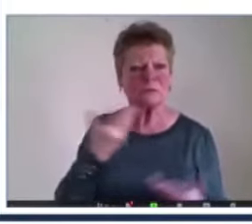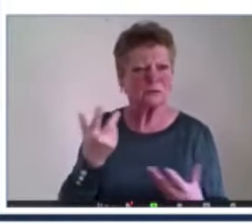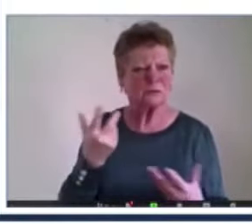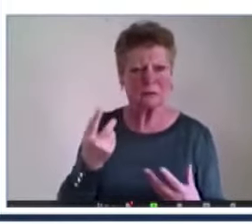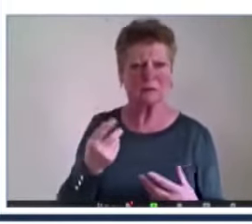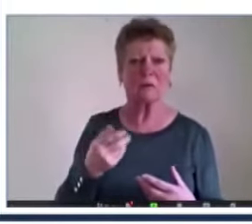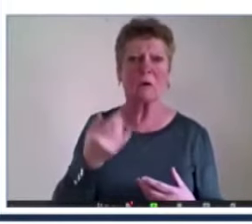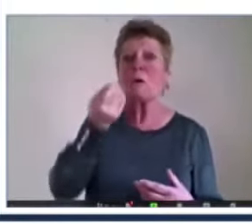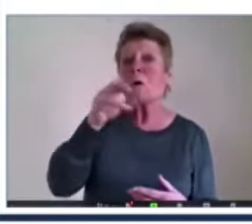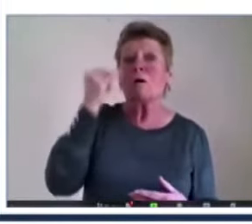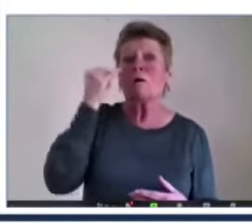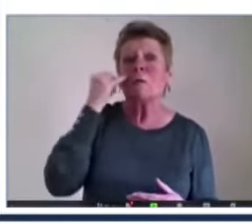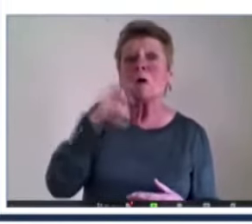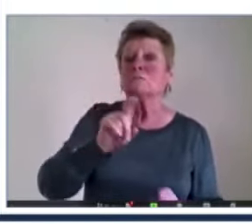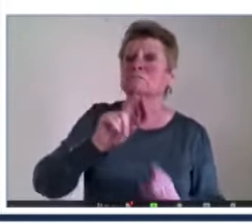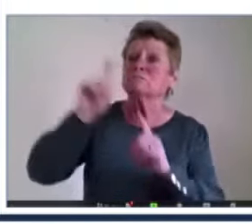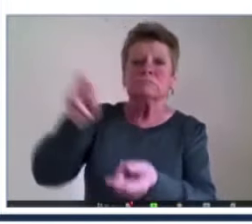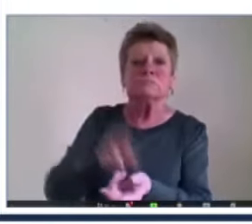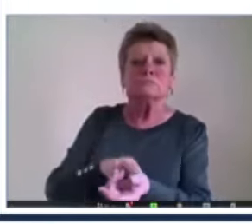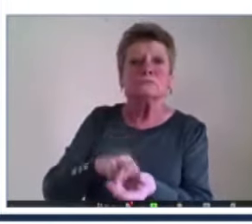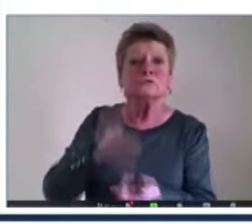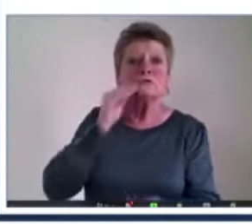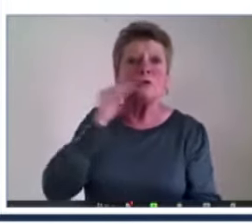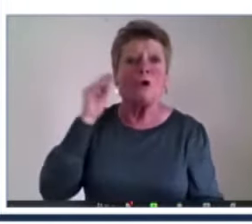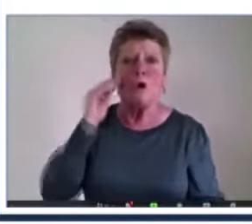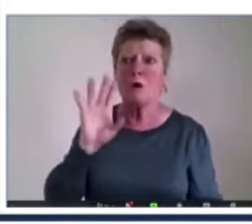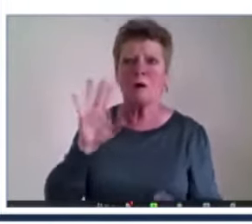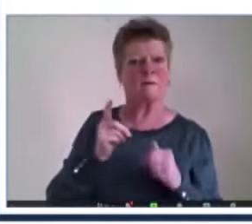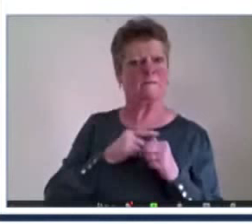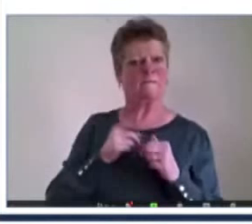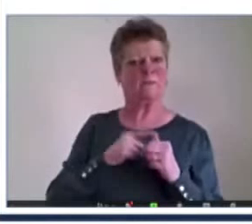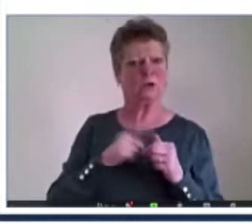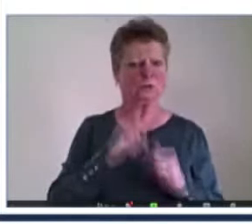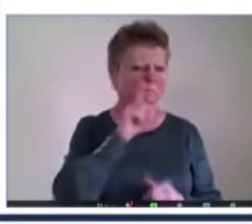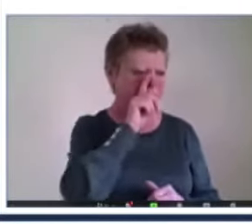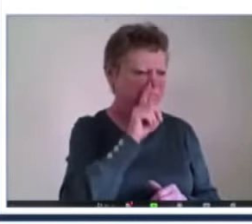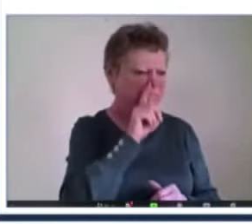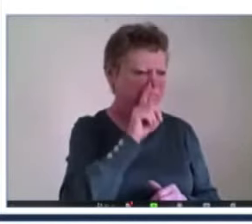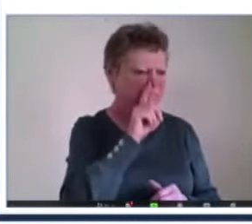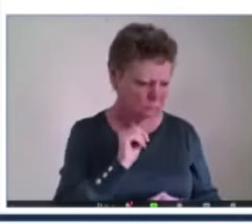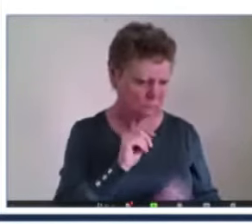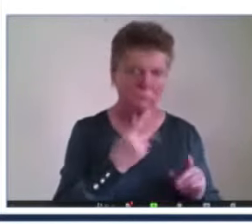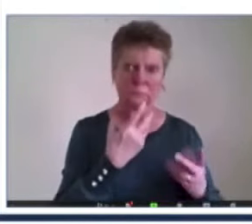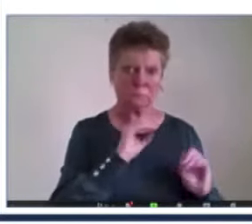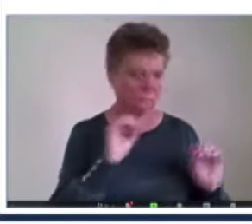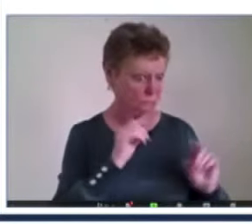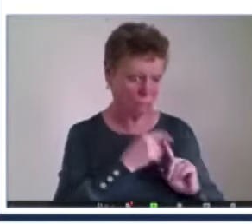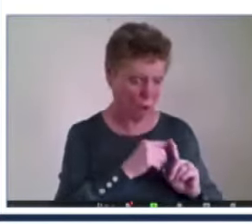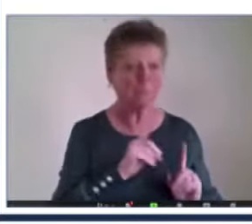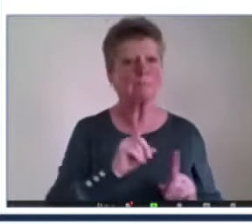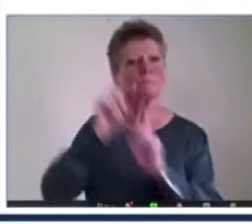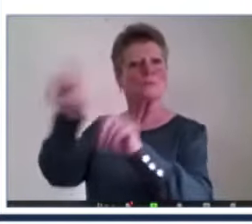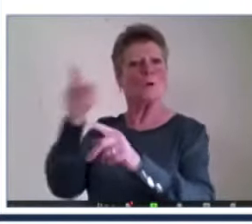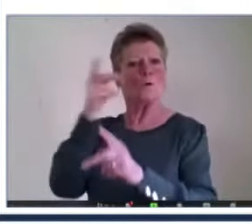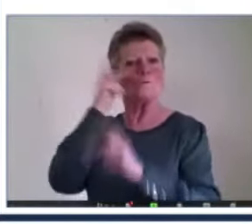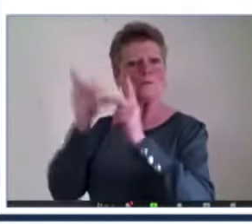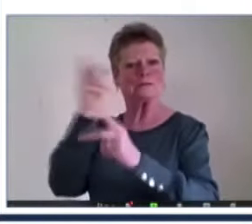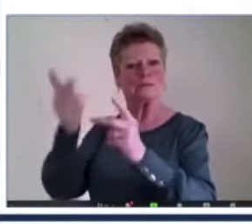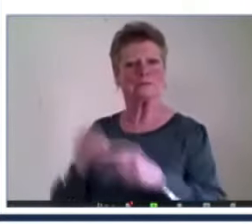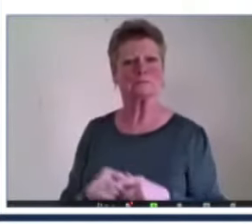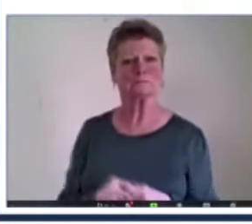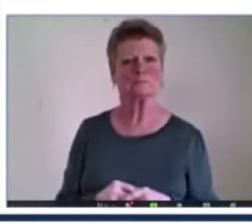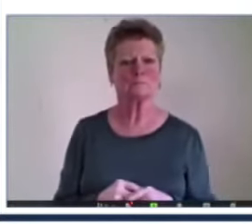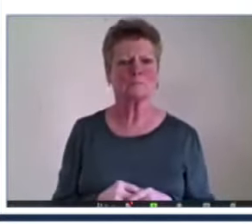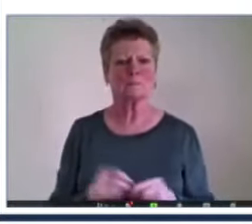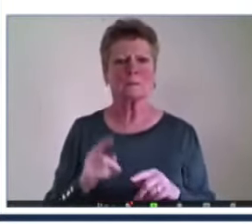an elderly relative in a long-term care facility, do a rapid test before you go visit. There won't be gathering limits